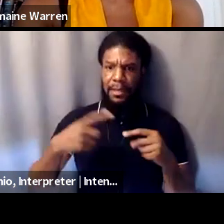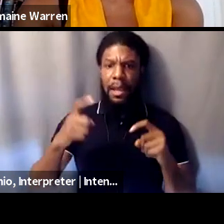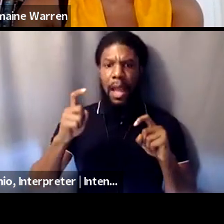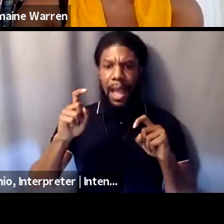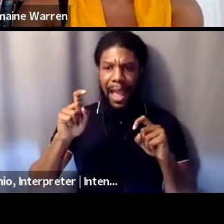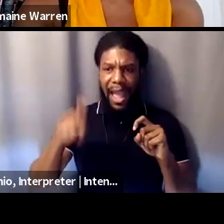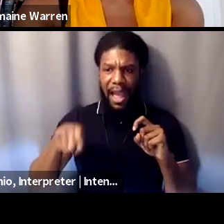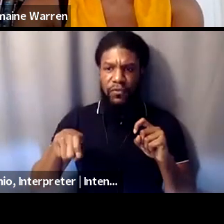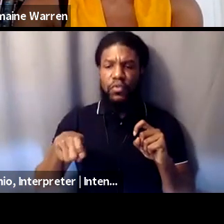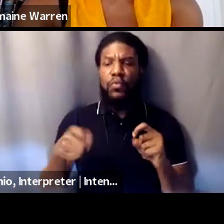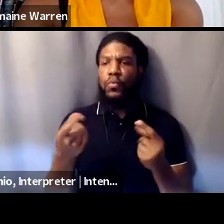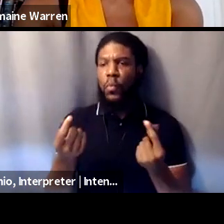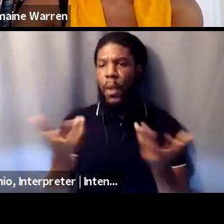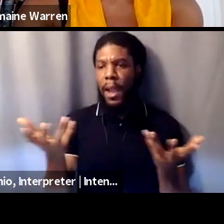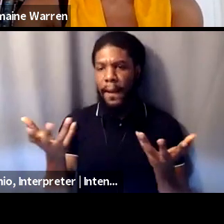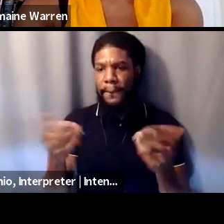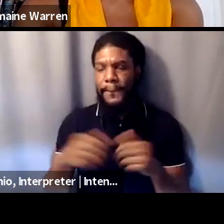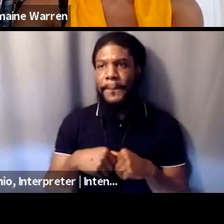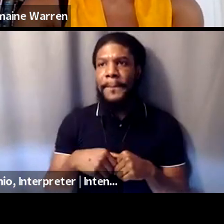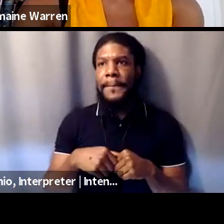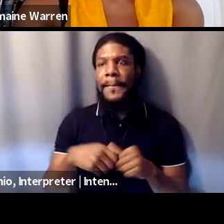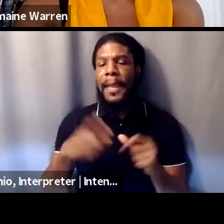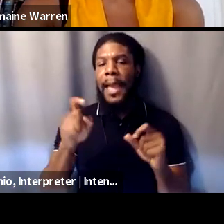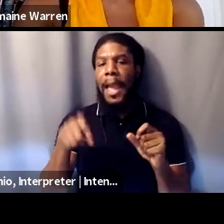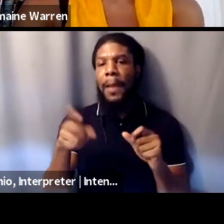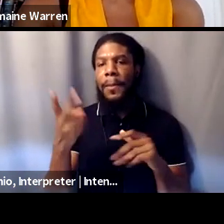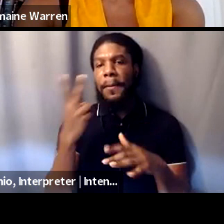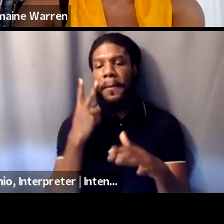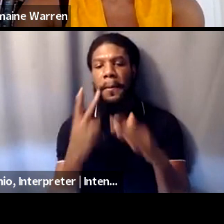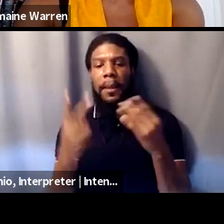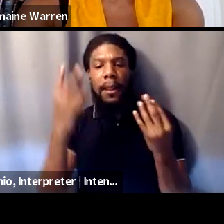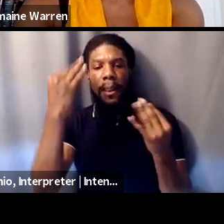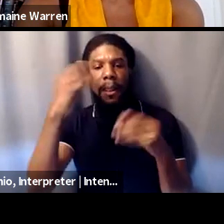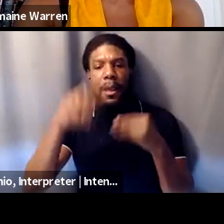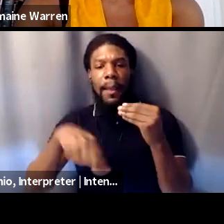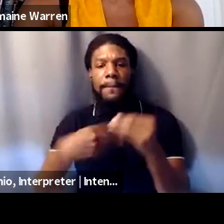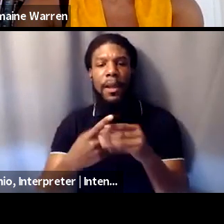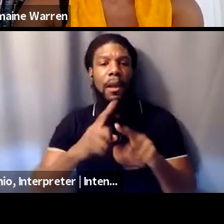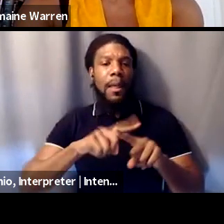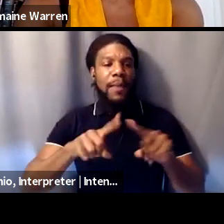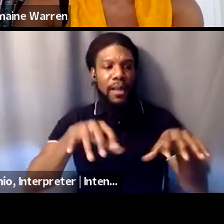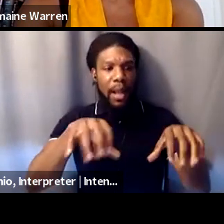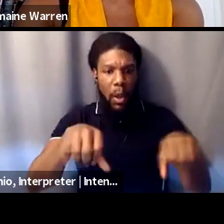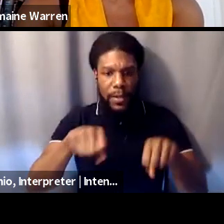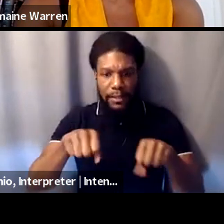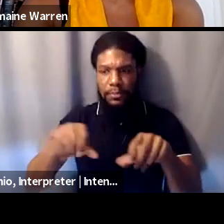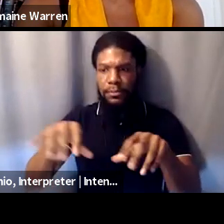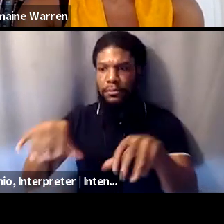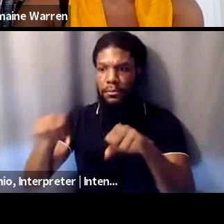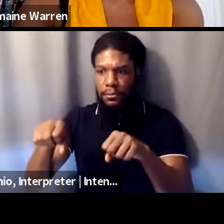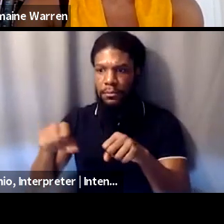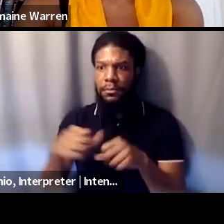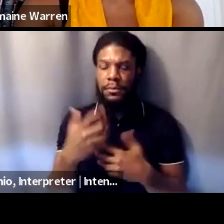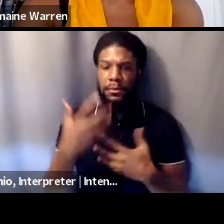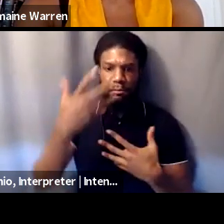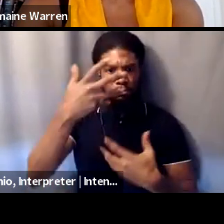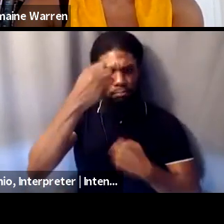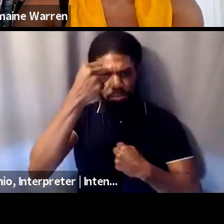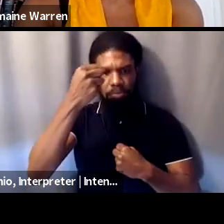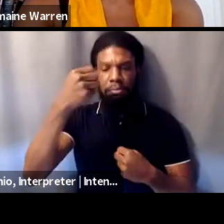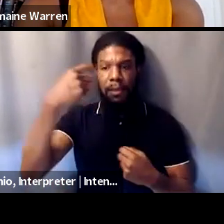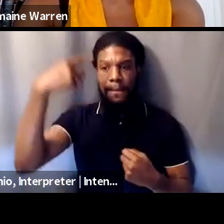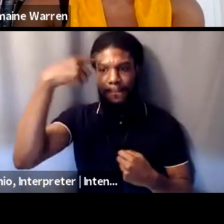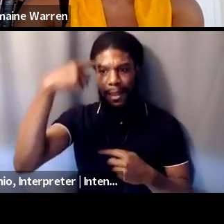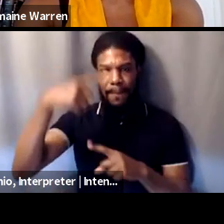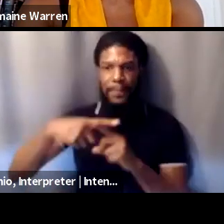sand about the end of the kinds of colonialism of the mind and of the spirit that have been written about so well in like the names